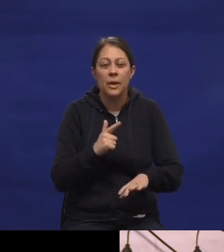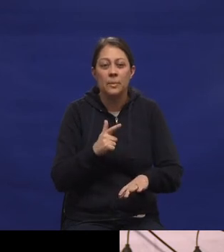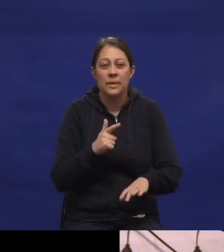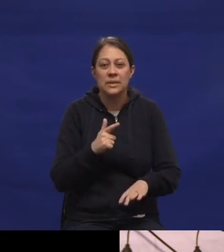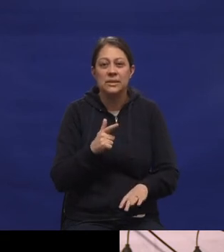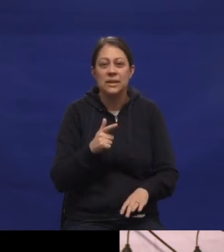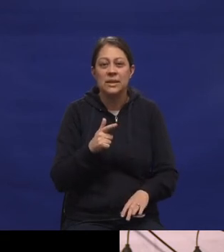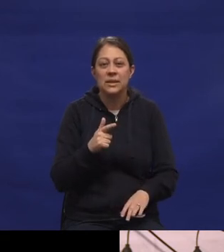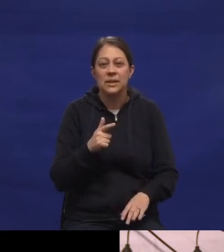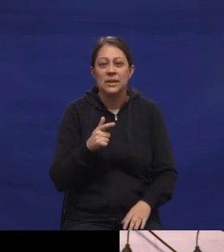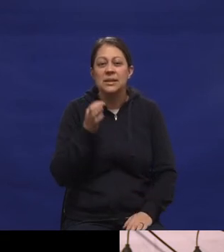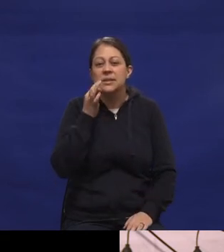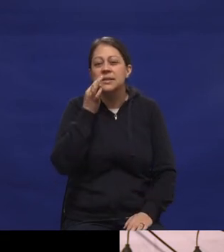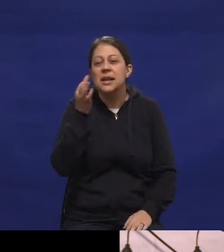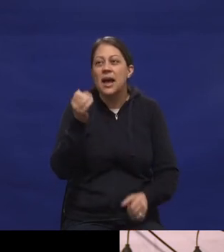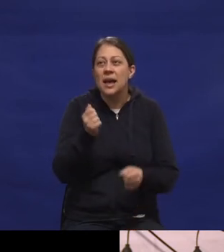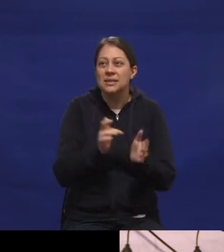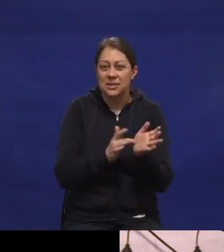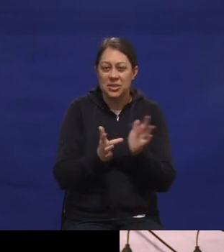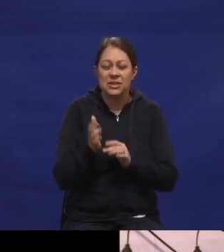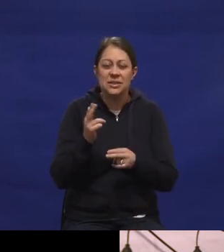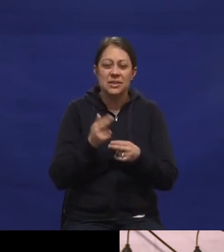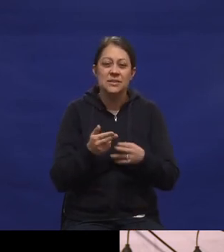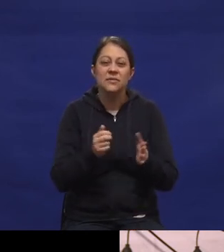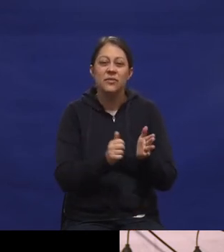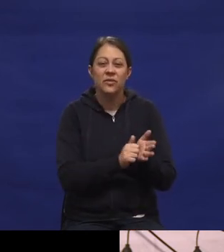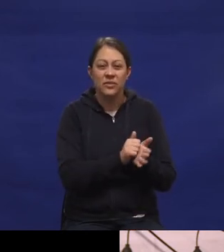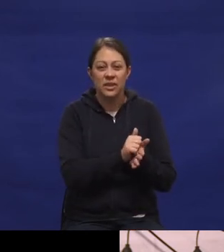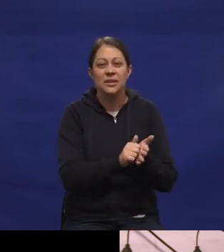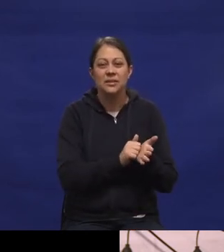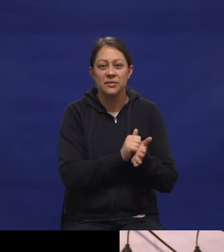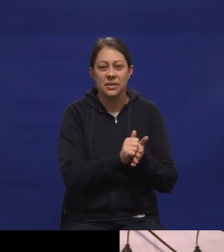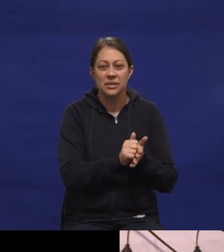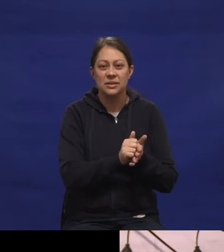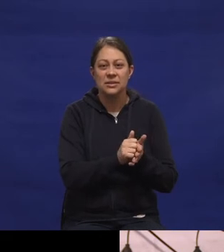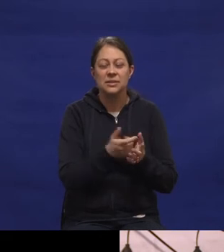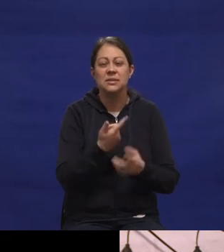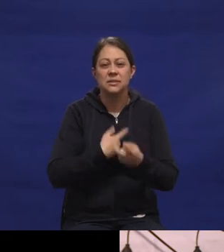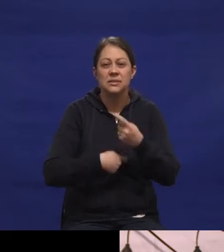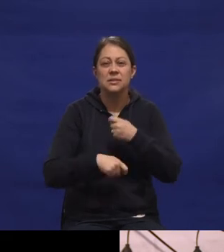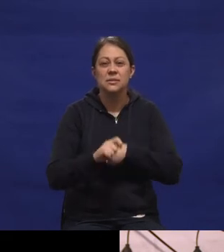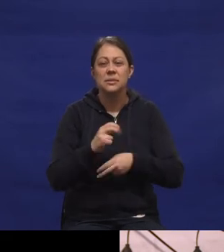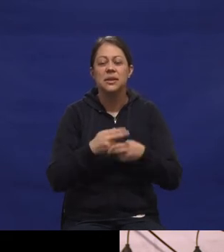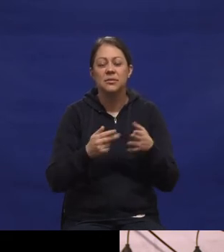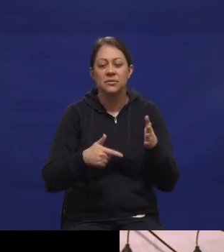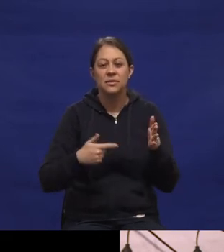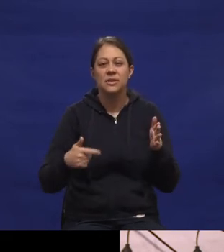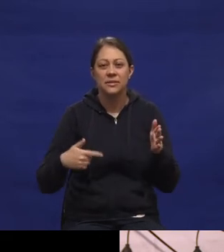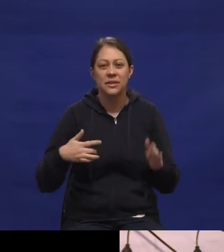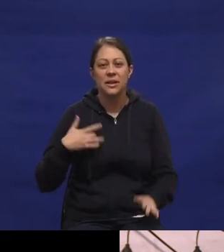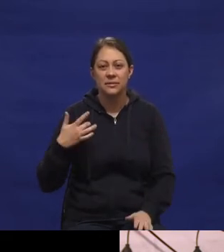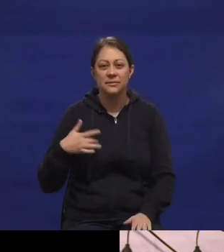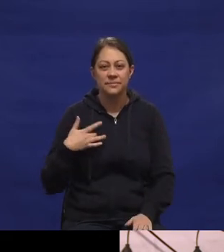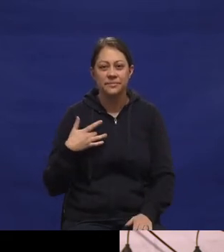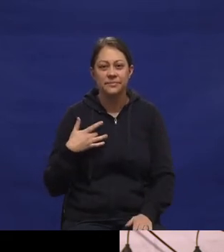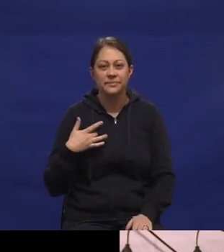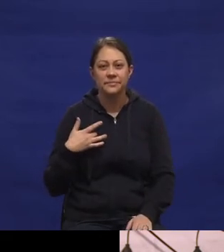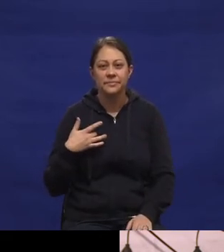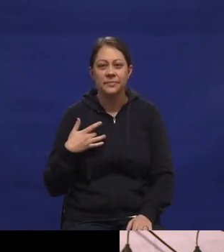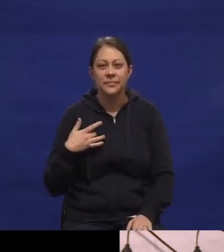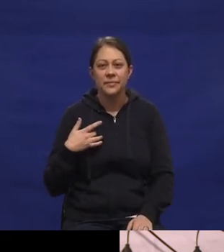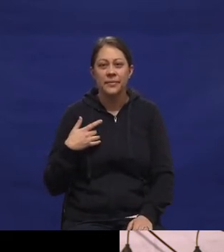all the sin that kills us, the sin that makes us mortal. And in one moment, with a prayer of